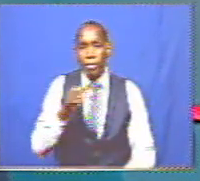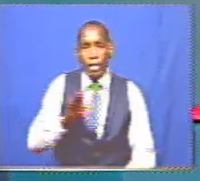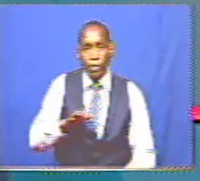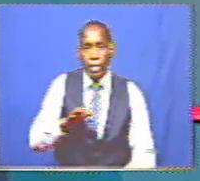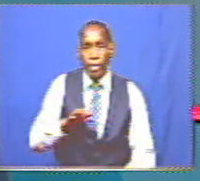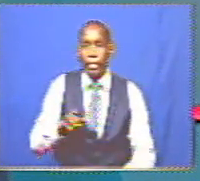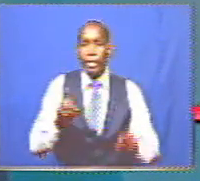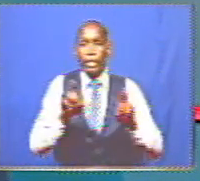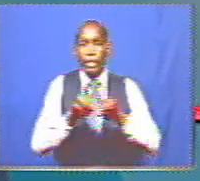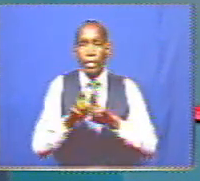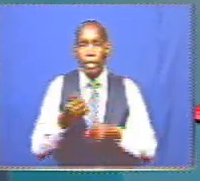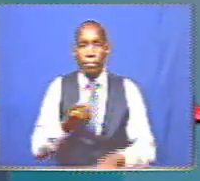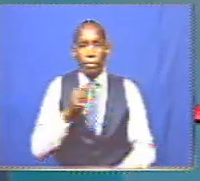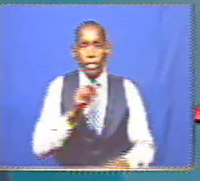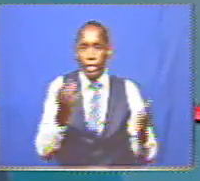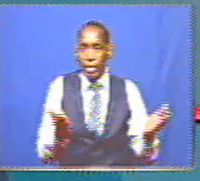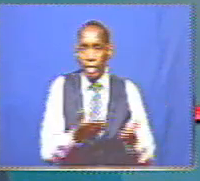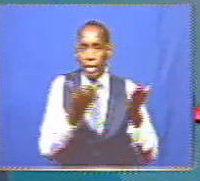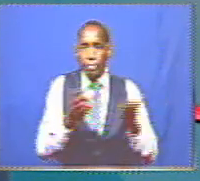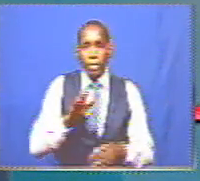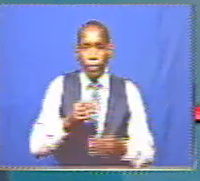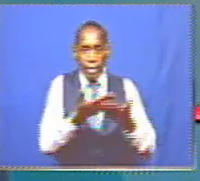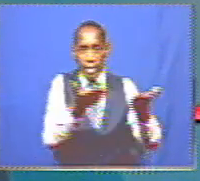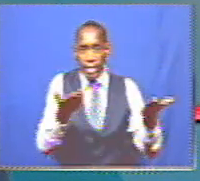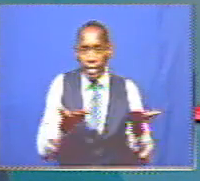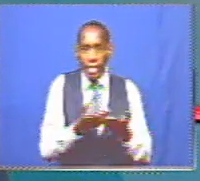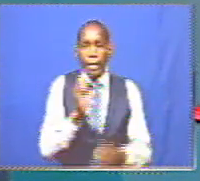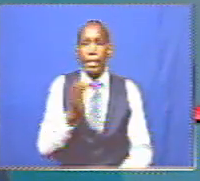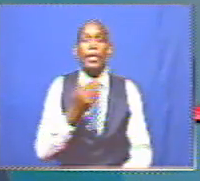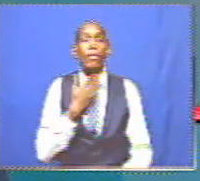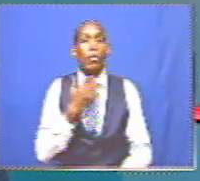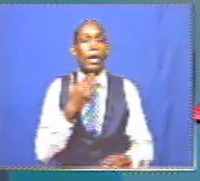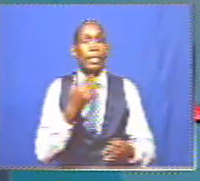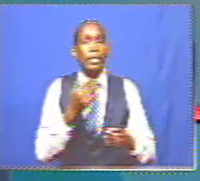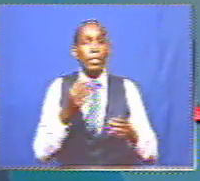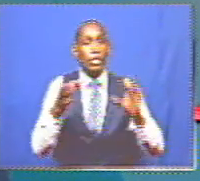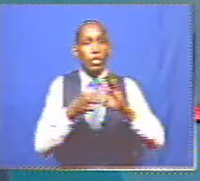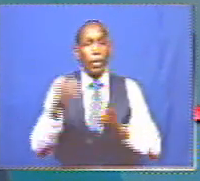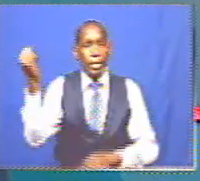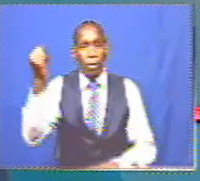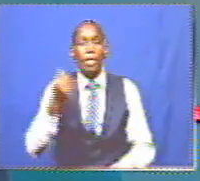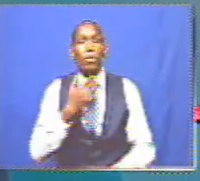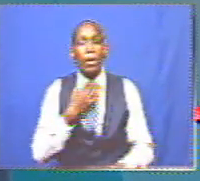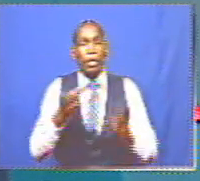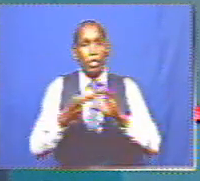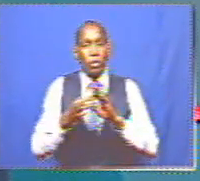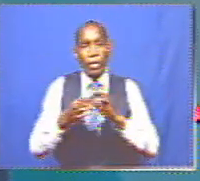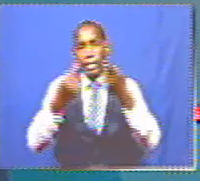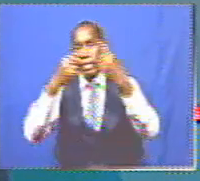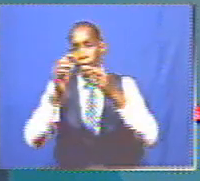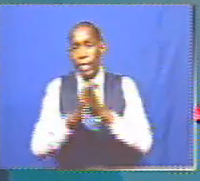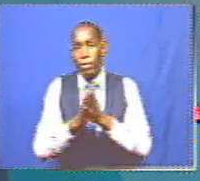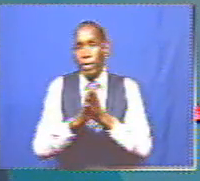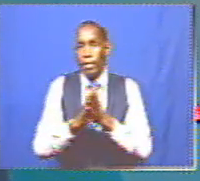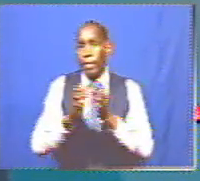She will also be inspiring young women out there if you want to really venture into politics. You want to know the highs and the lows in